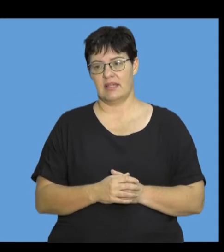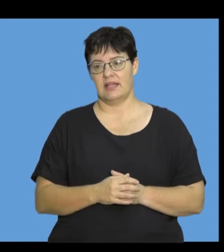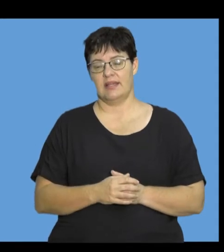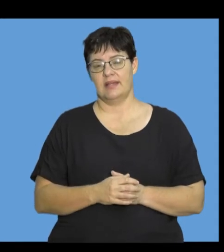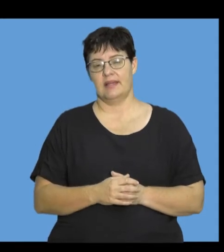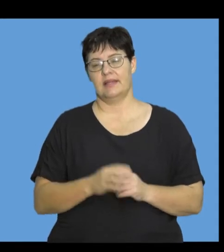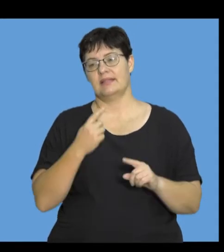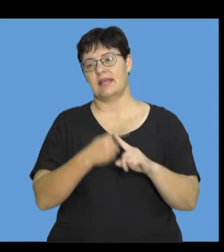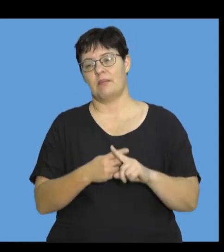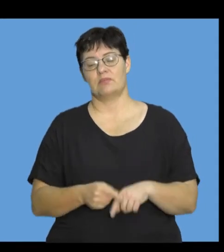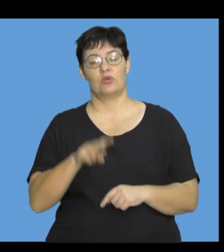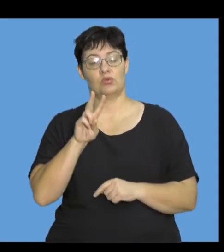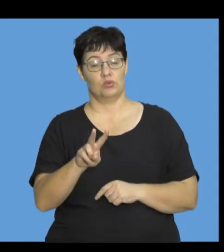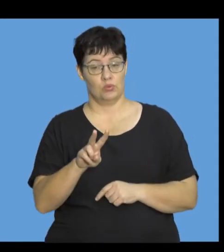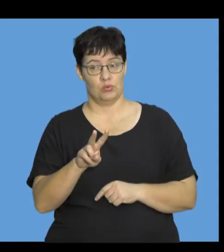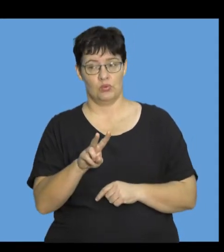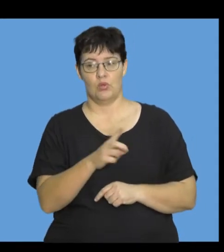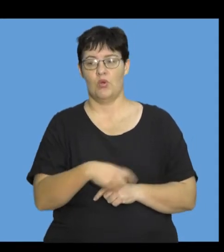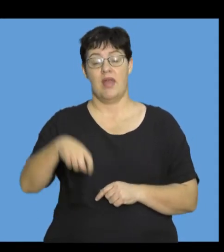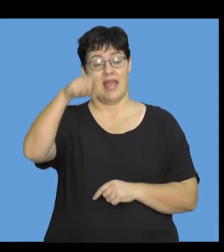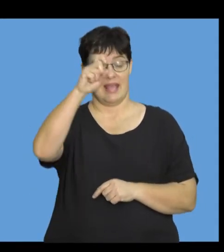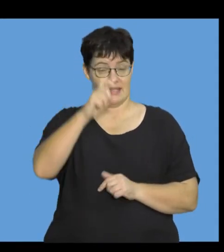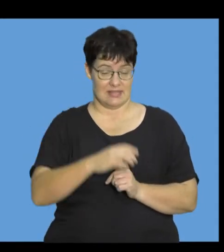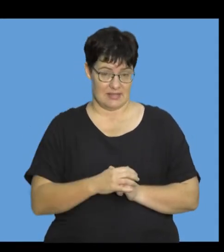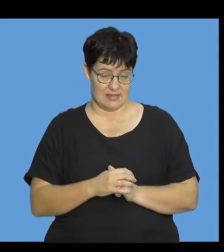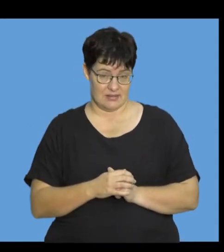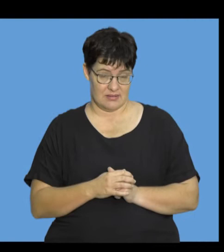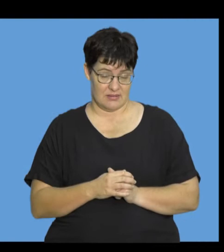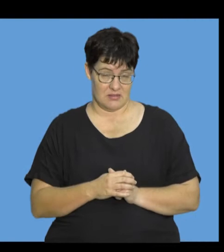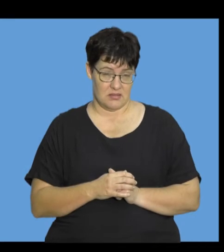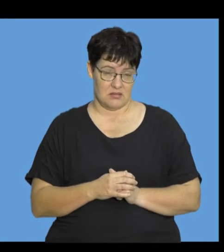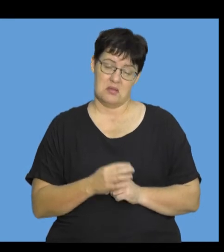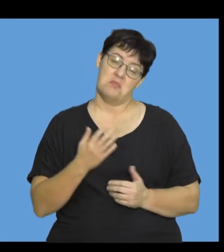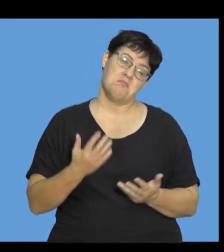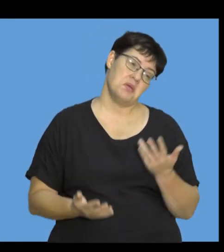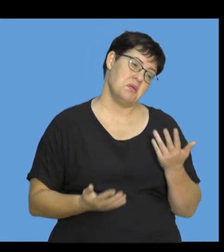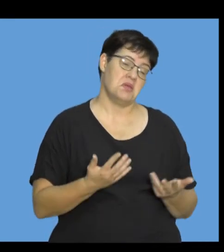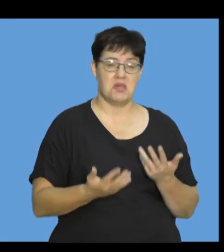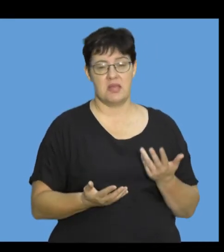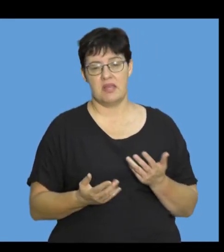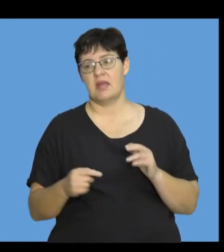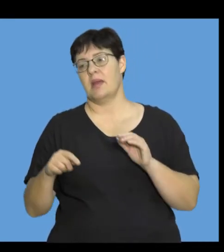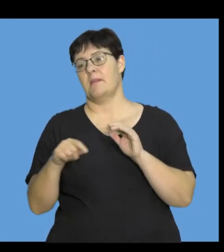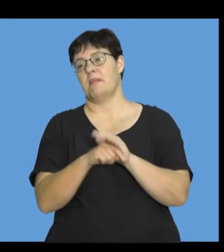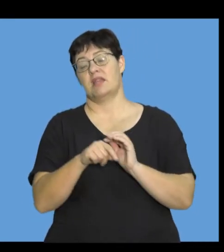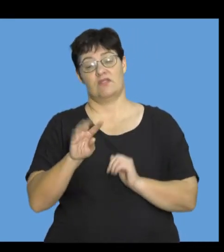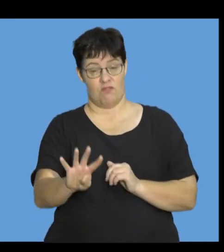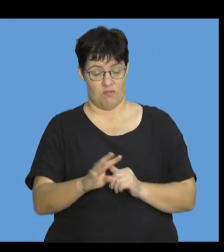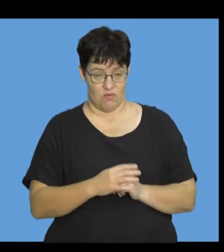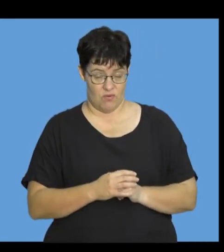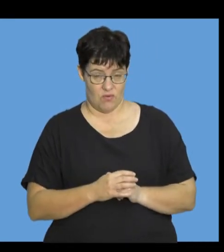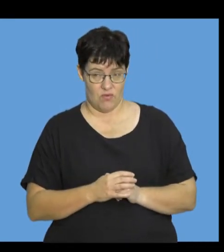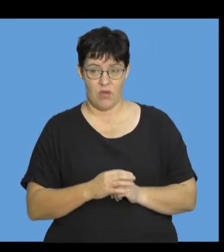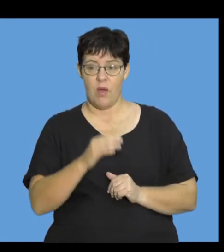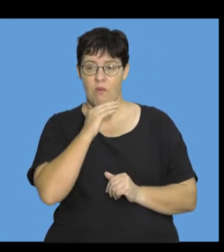multiplied by 2 to the exponent of x, and then maybe also minus 4, like that.